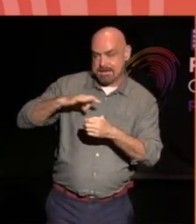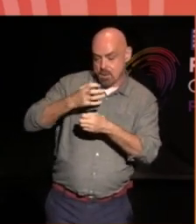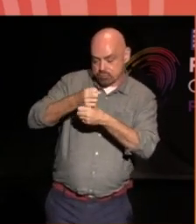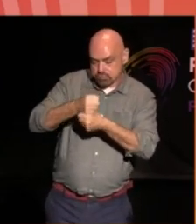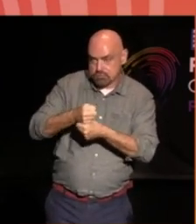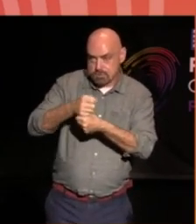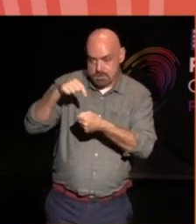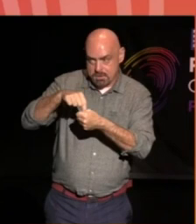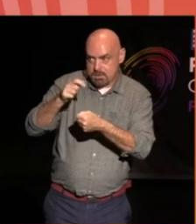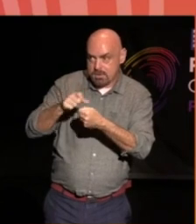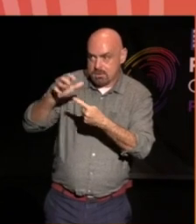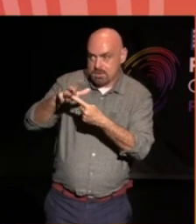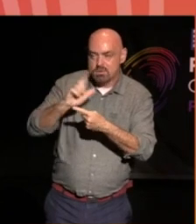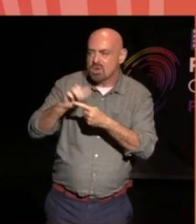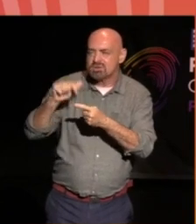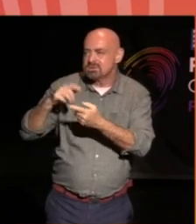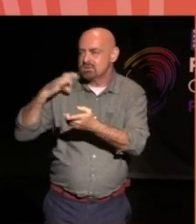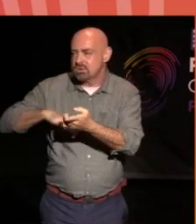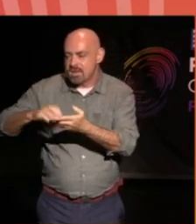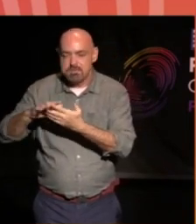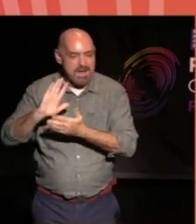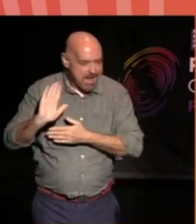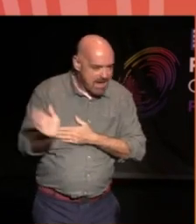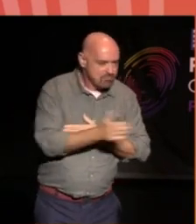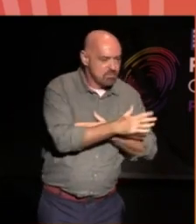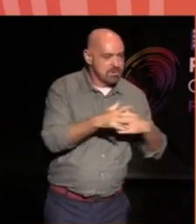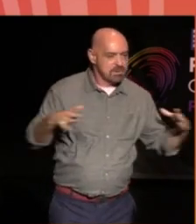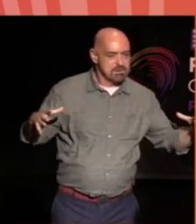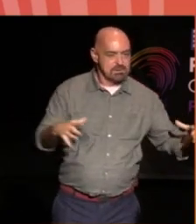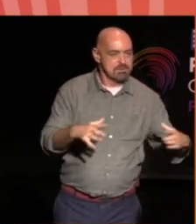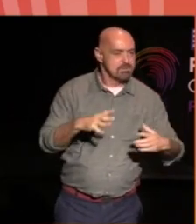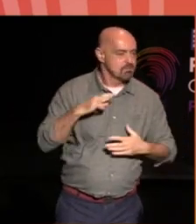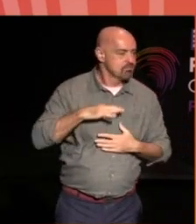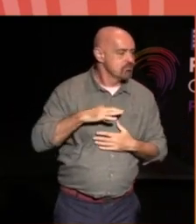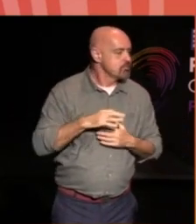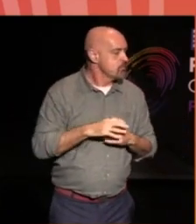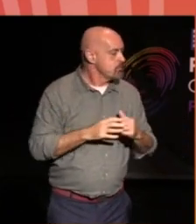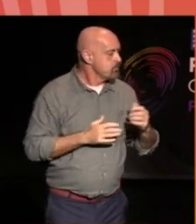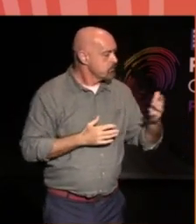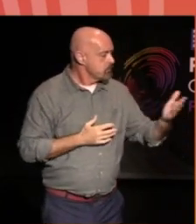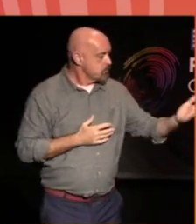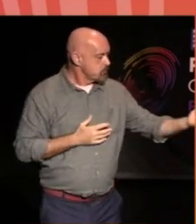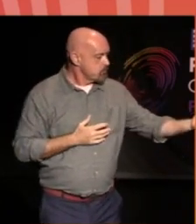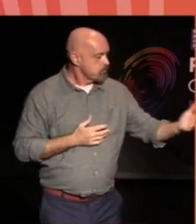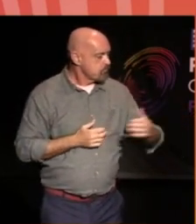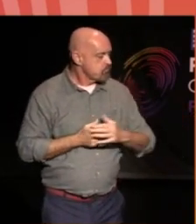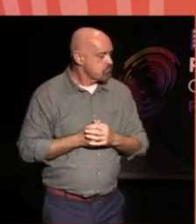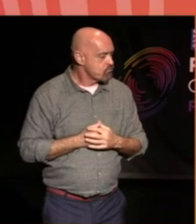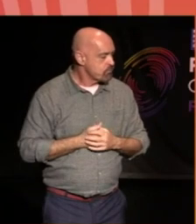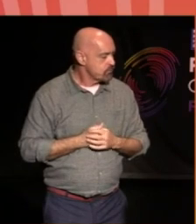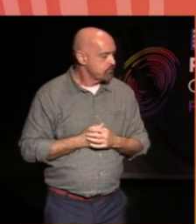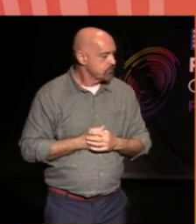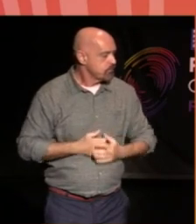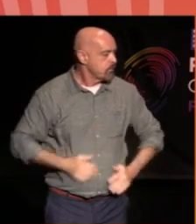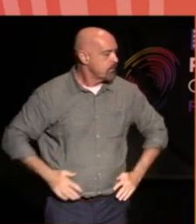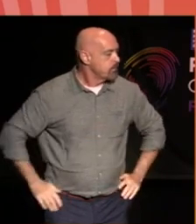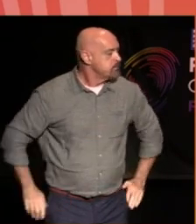than just the shareholders and take shareholder the primacy away. We had a question, I think, down here somewhere. This lady.